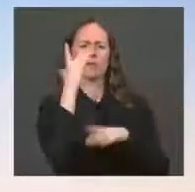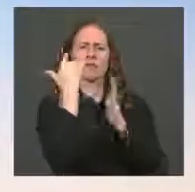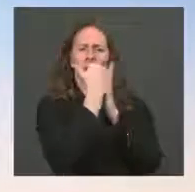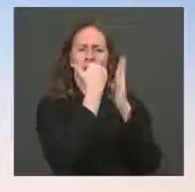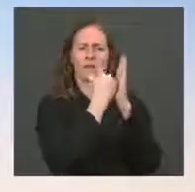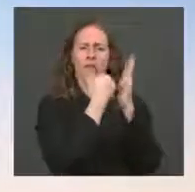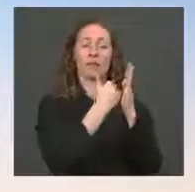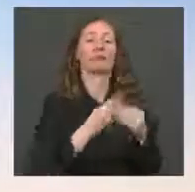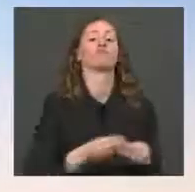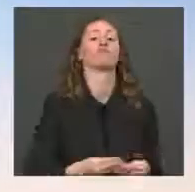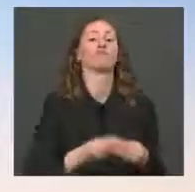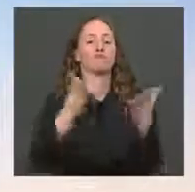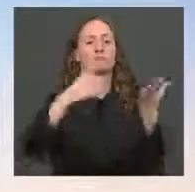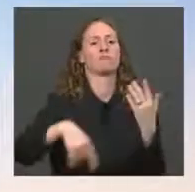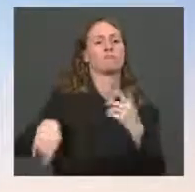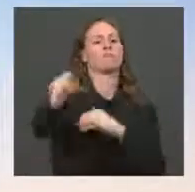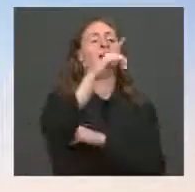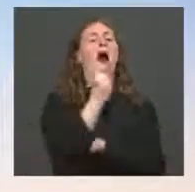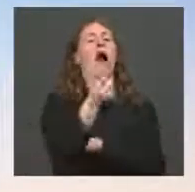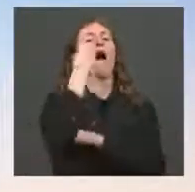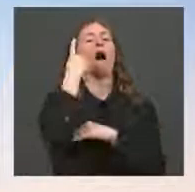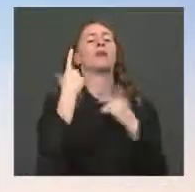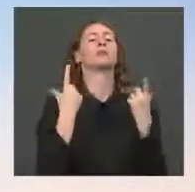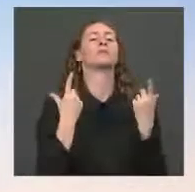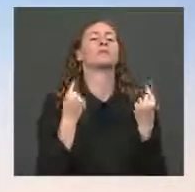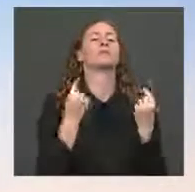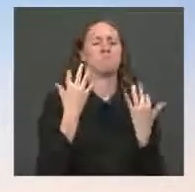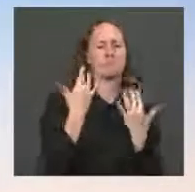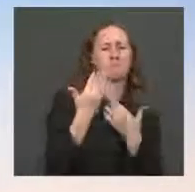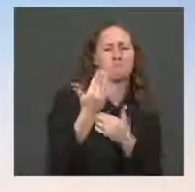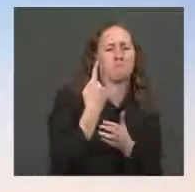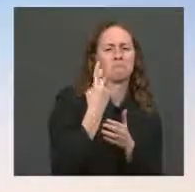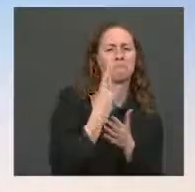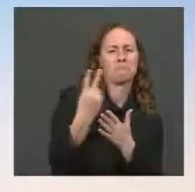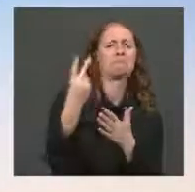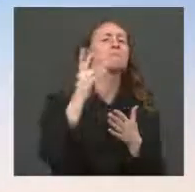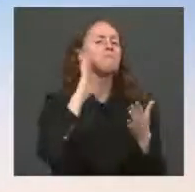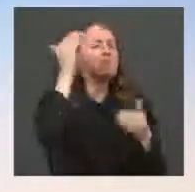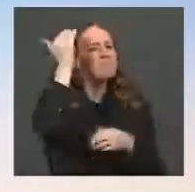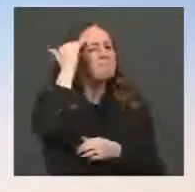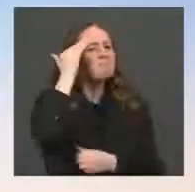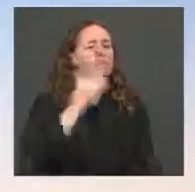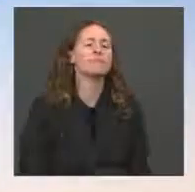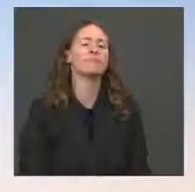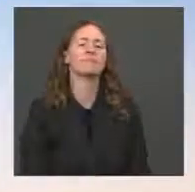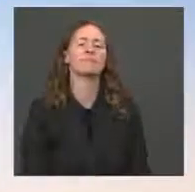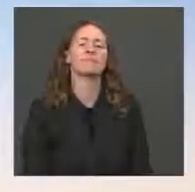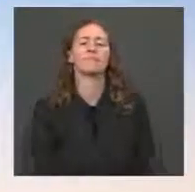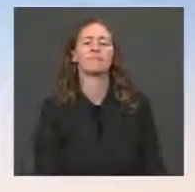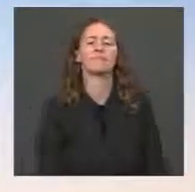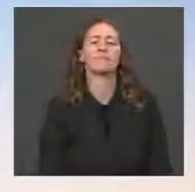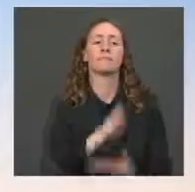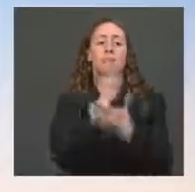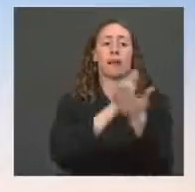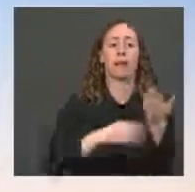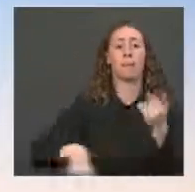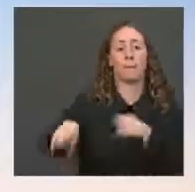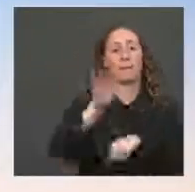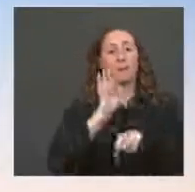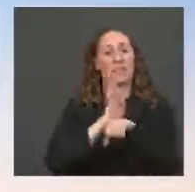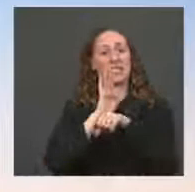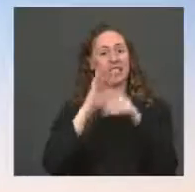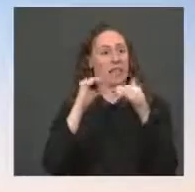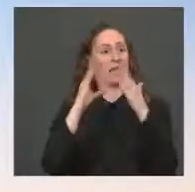have more on that in the coming weeks. I would say that some of the industries and business leaders who will be here today represent a diversity